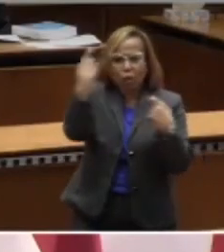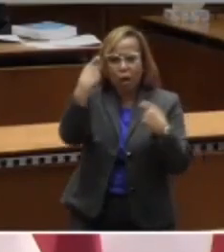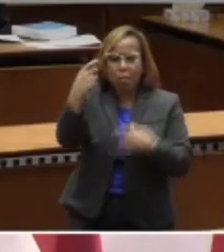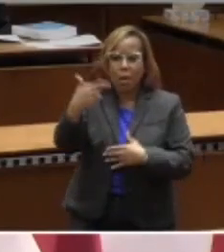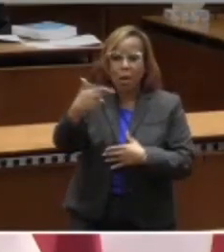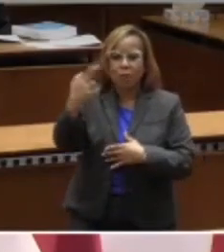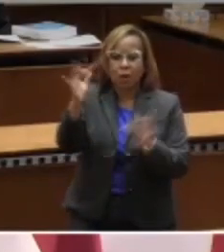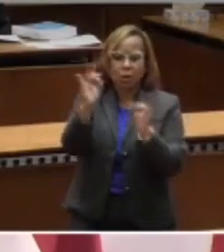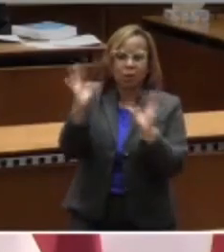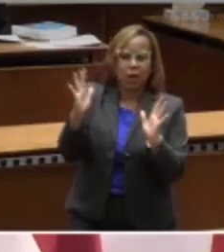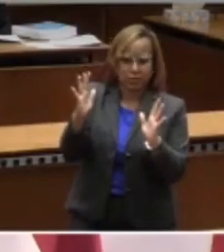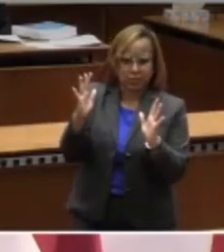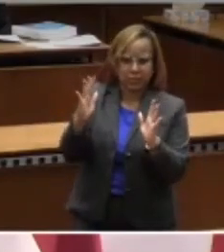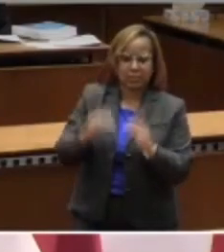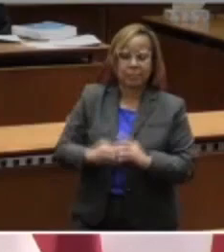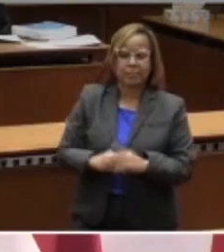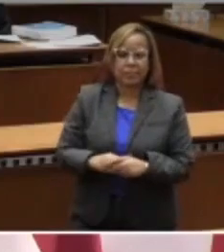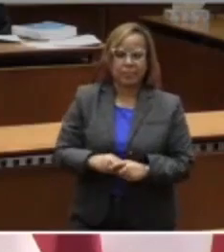gun violence.